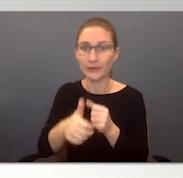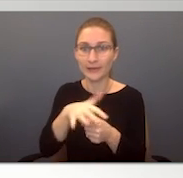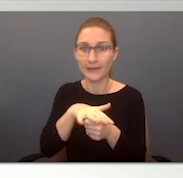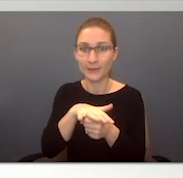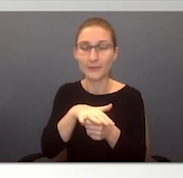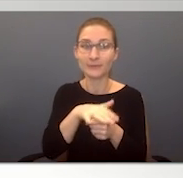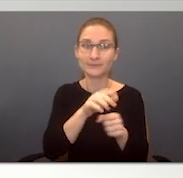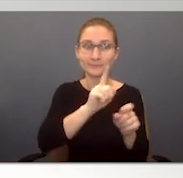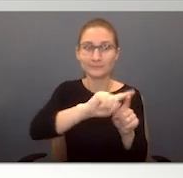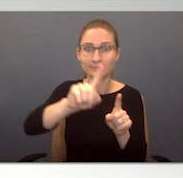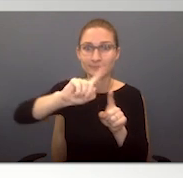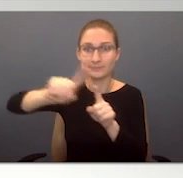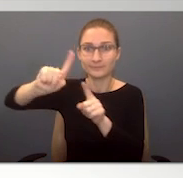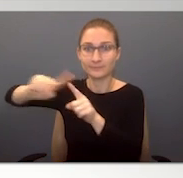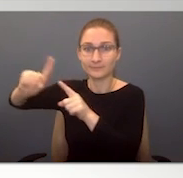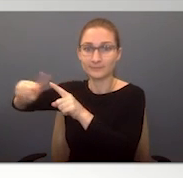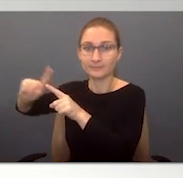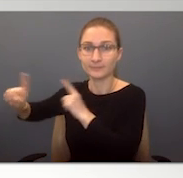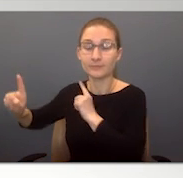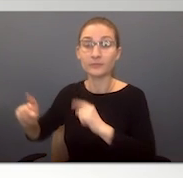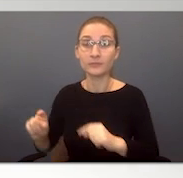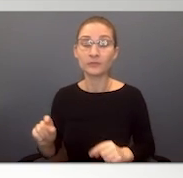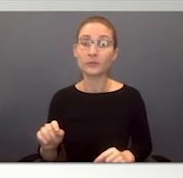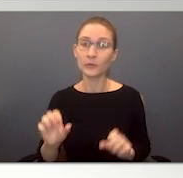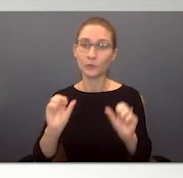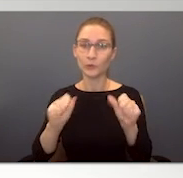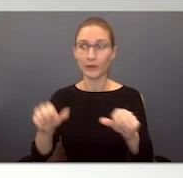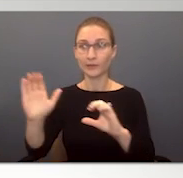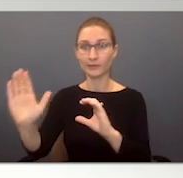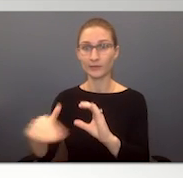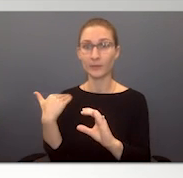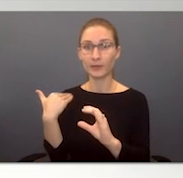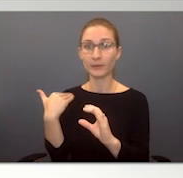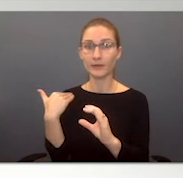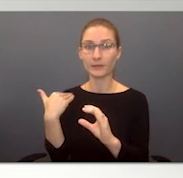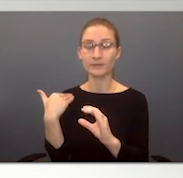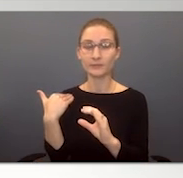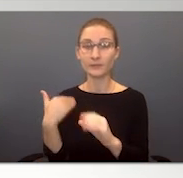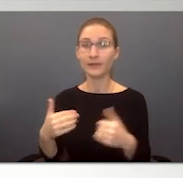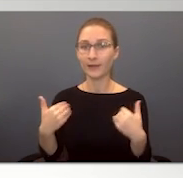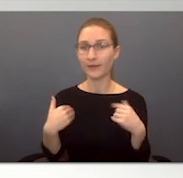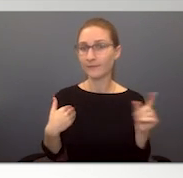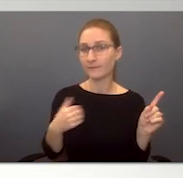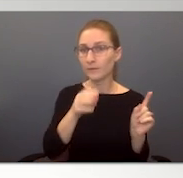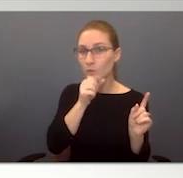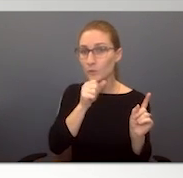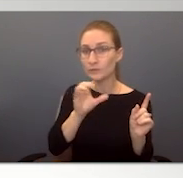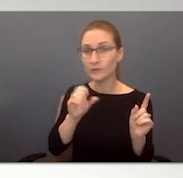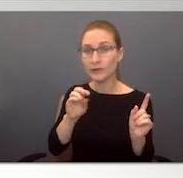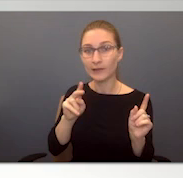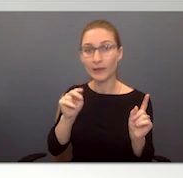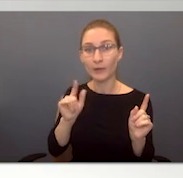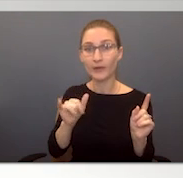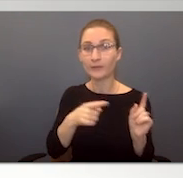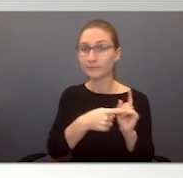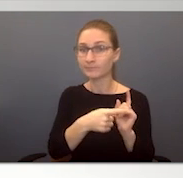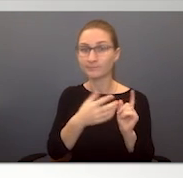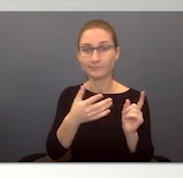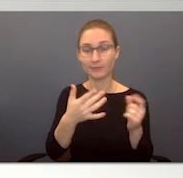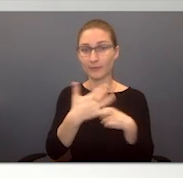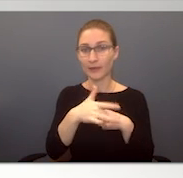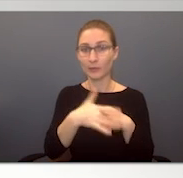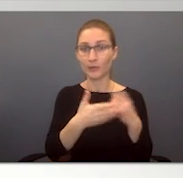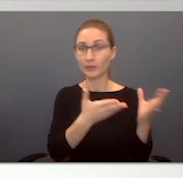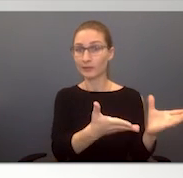So utilize my phone number, my email. I will get people, whatever county they're from. I have Orange County there because that's the one that